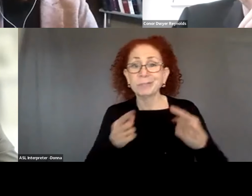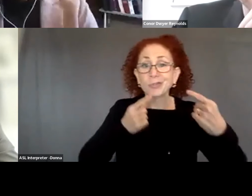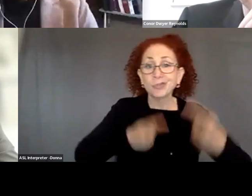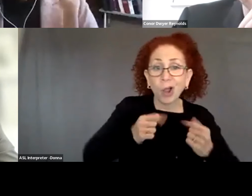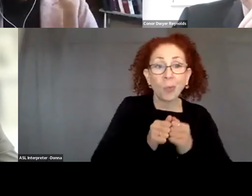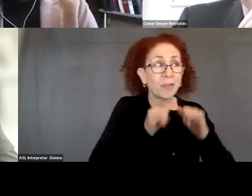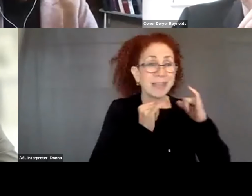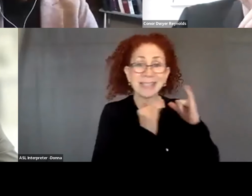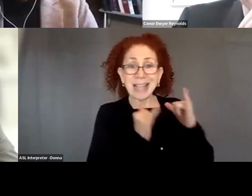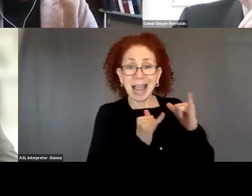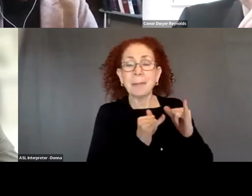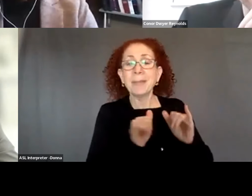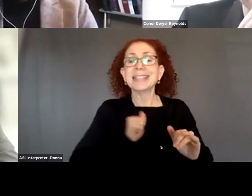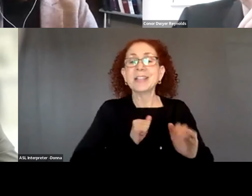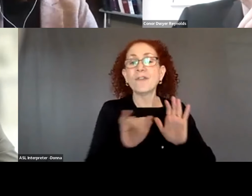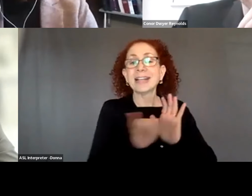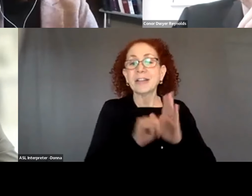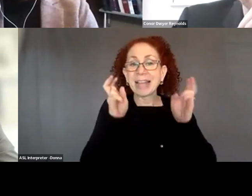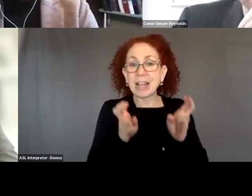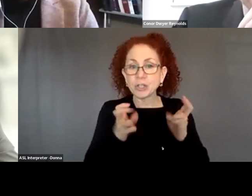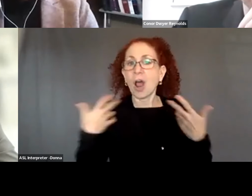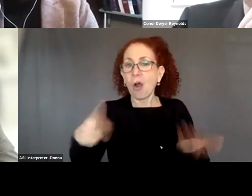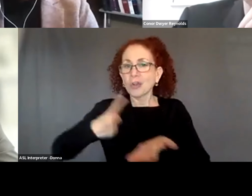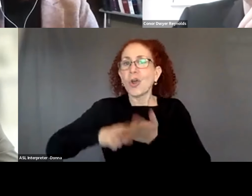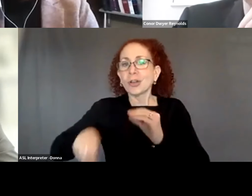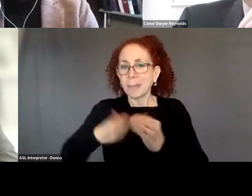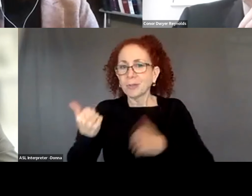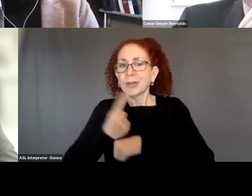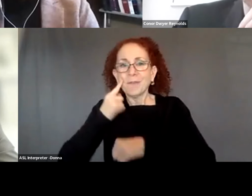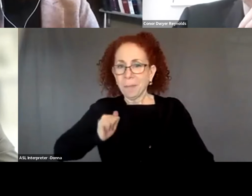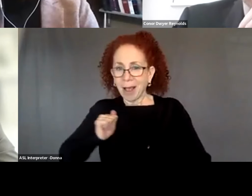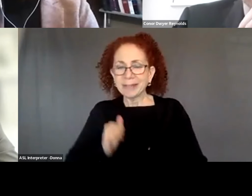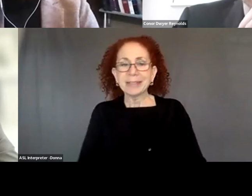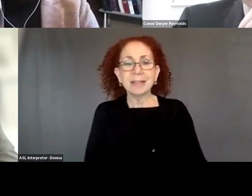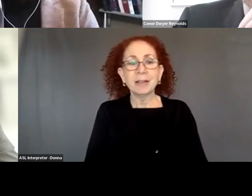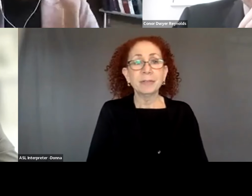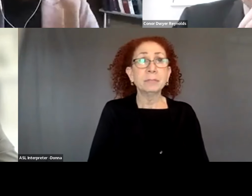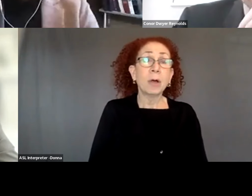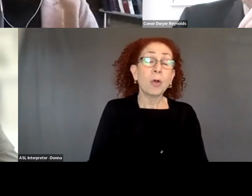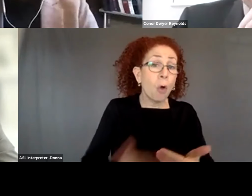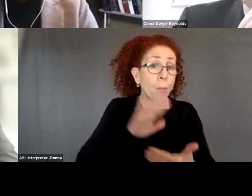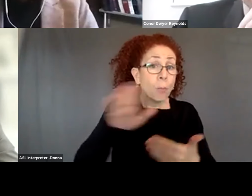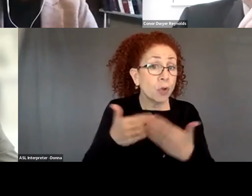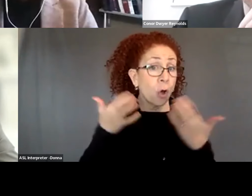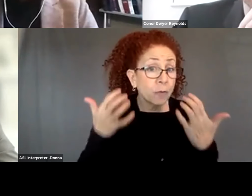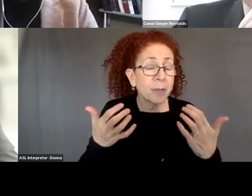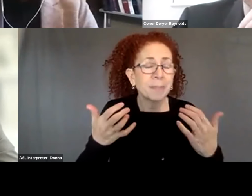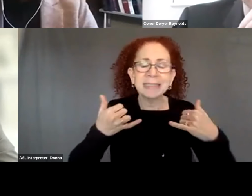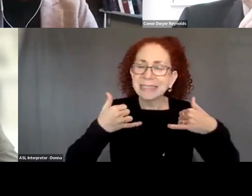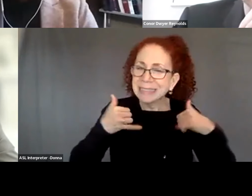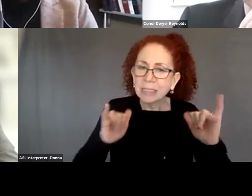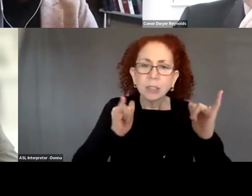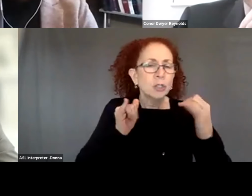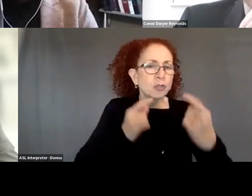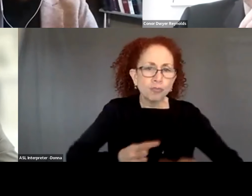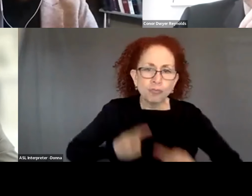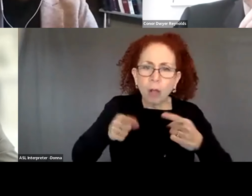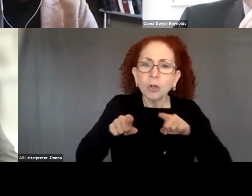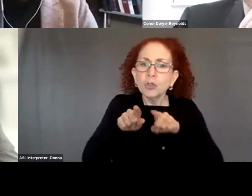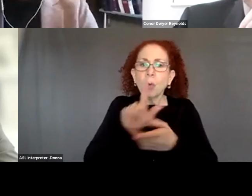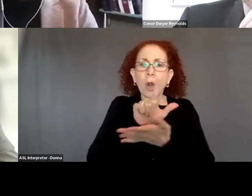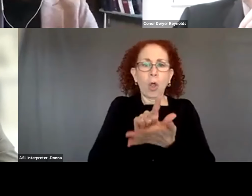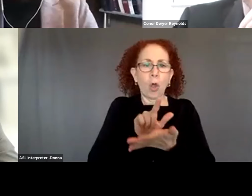of self-identification issues that I have talked about here today. And almost all of them continue to grapple throughout their time in law